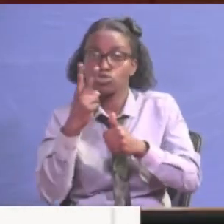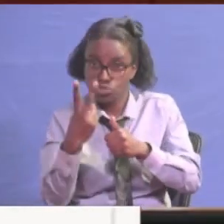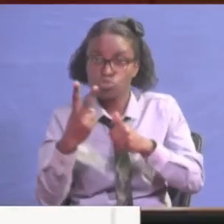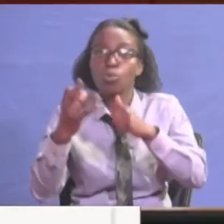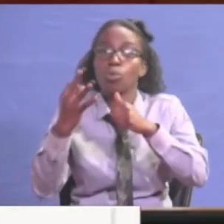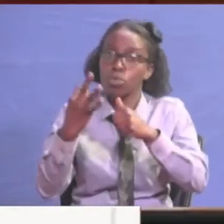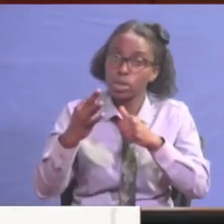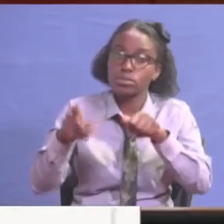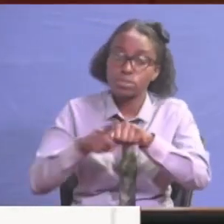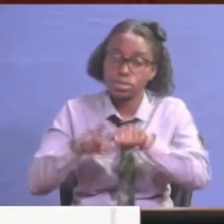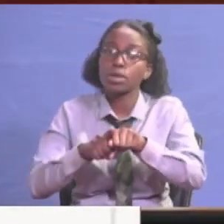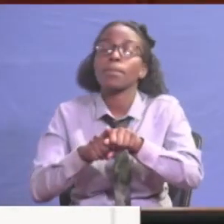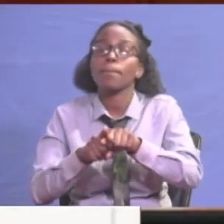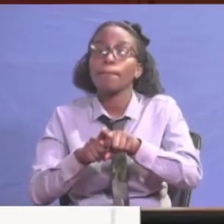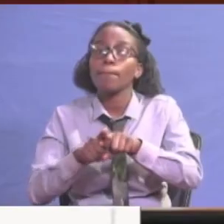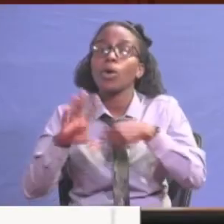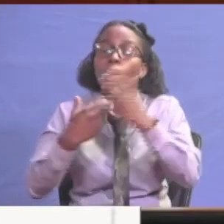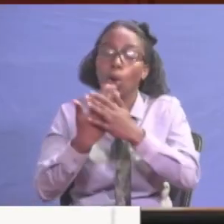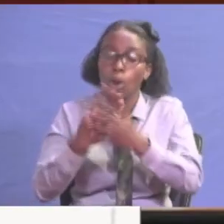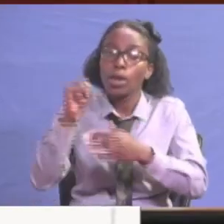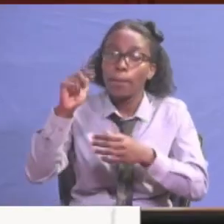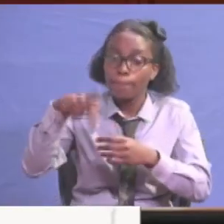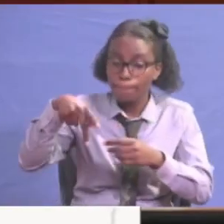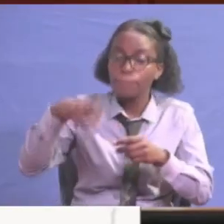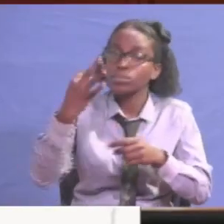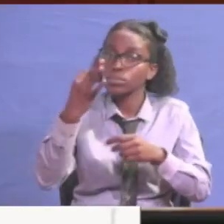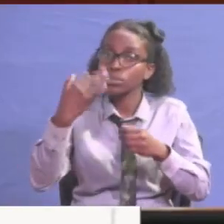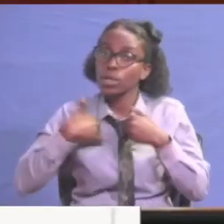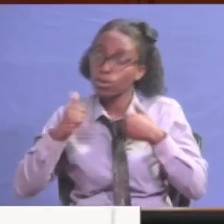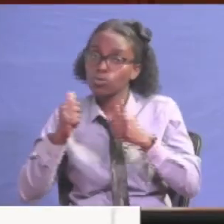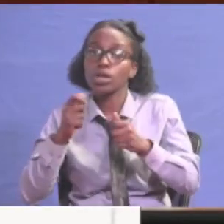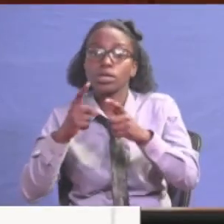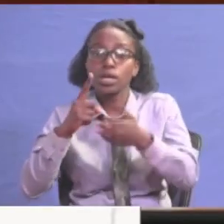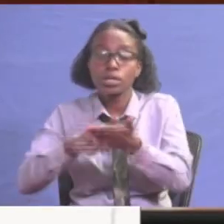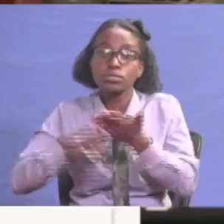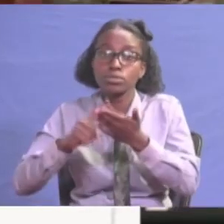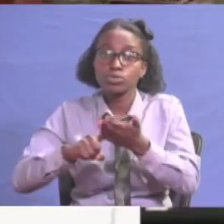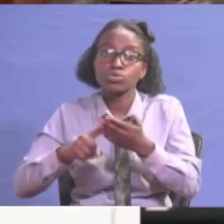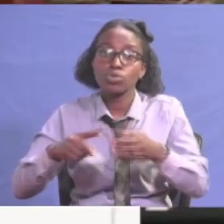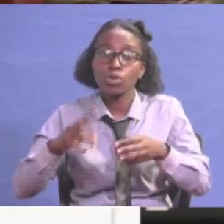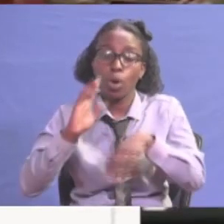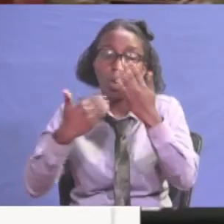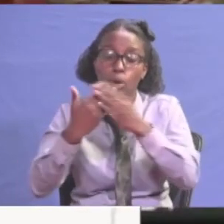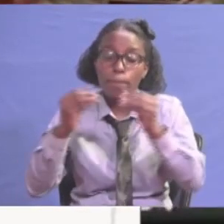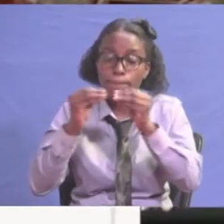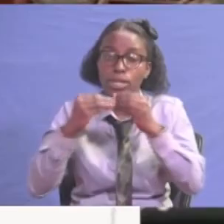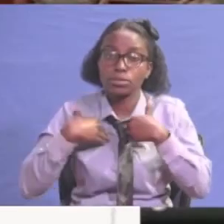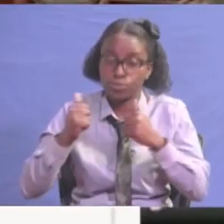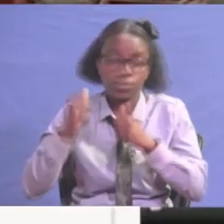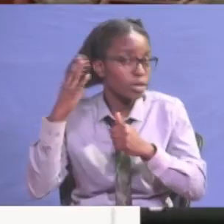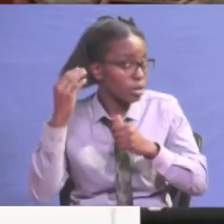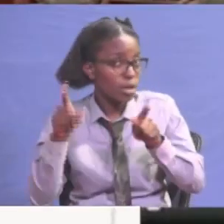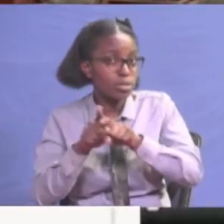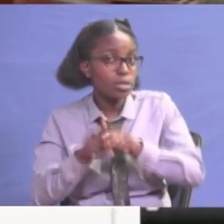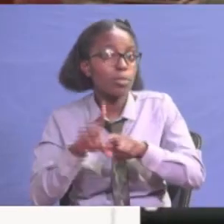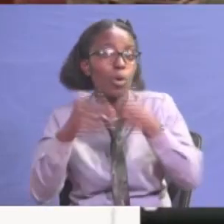MPs or more. After sailing through the National Assembly, the motion makes its way to the Senate, where it will involve hearing by the Senate Plenary